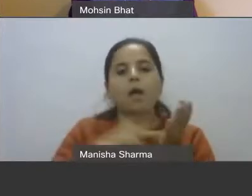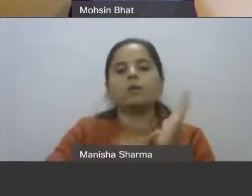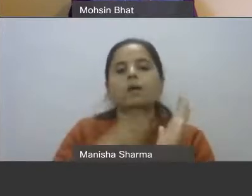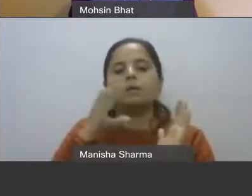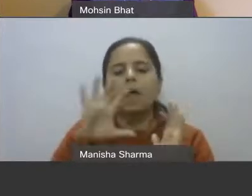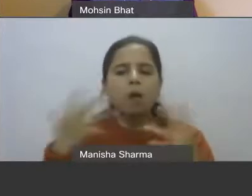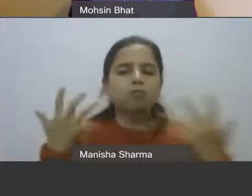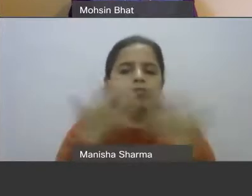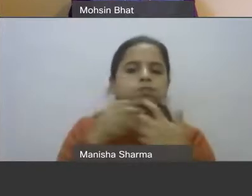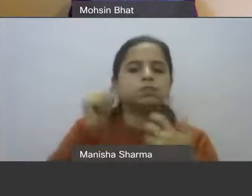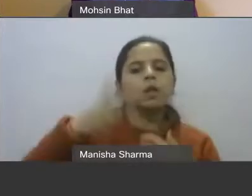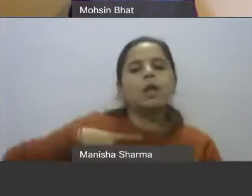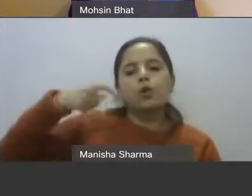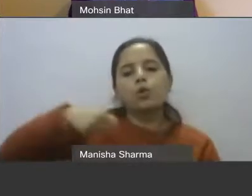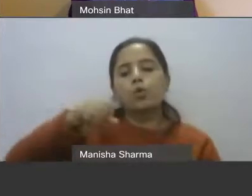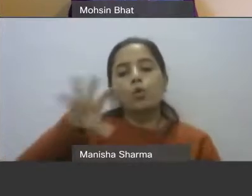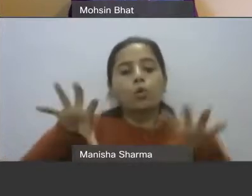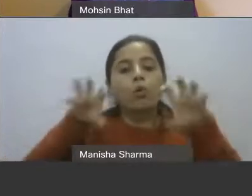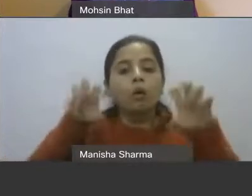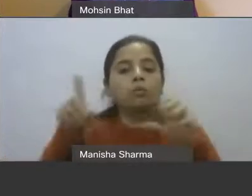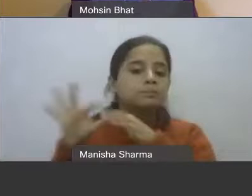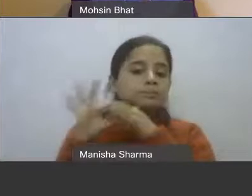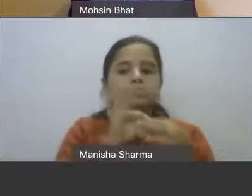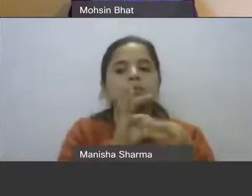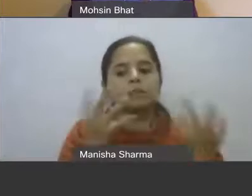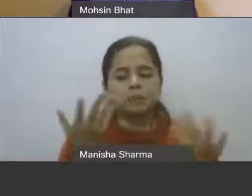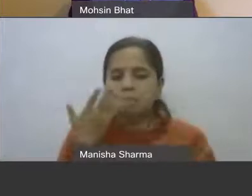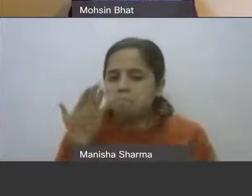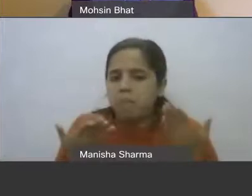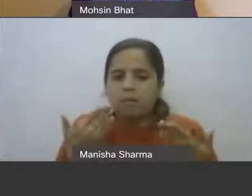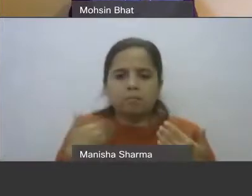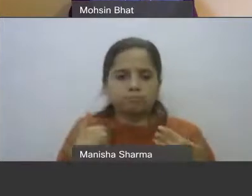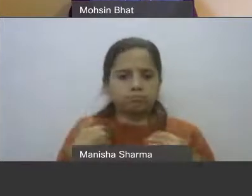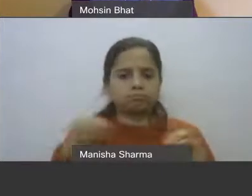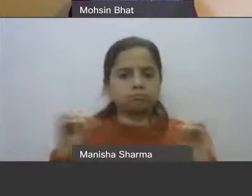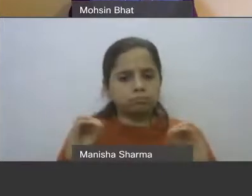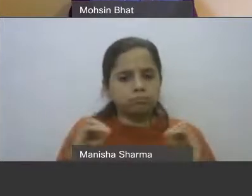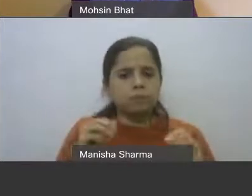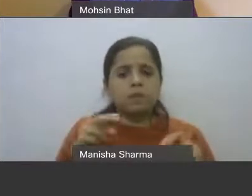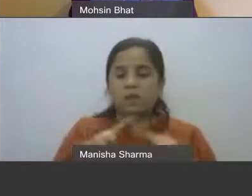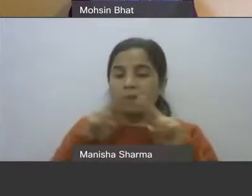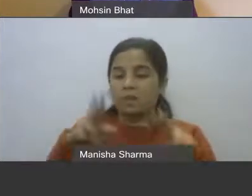fit with the constitutional scheme? I may not have a